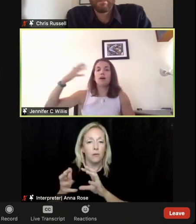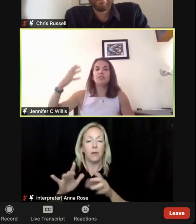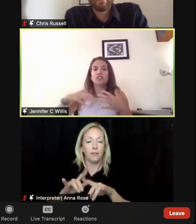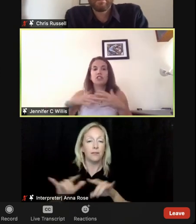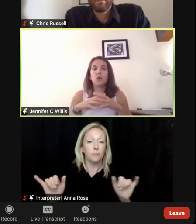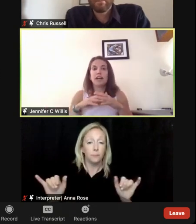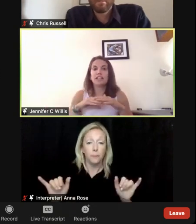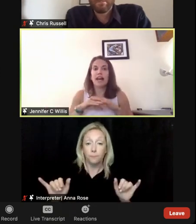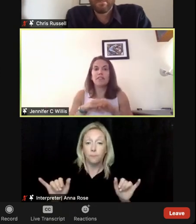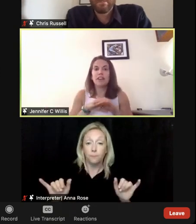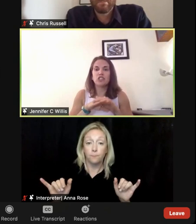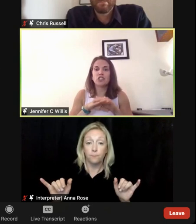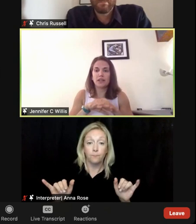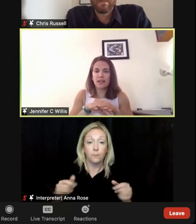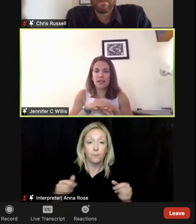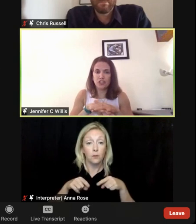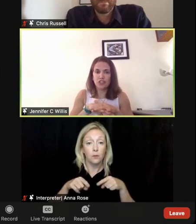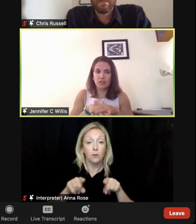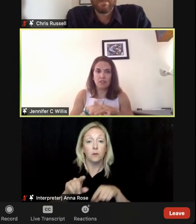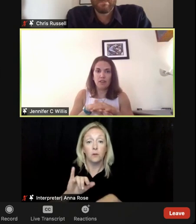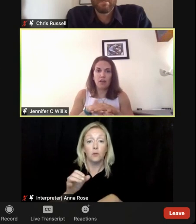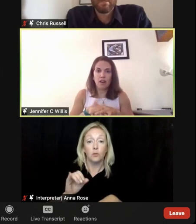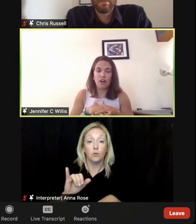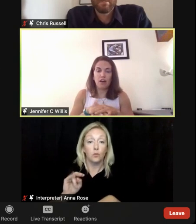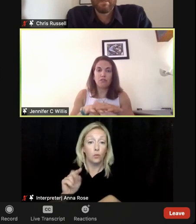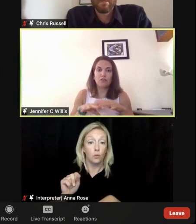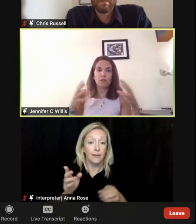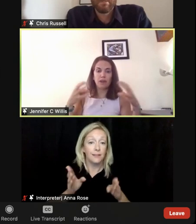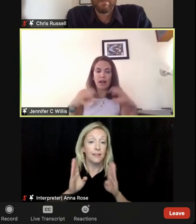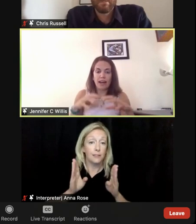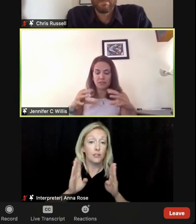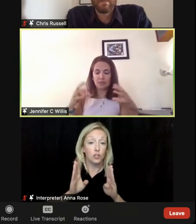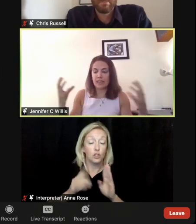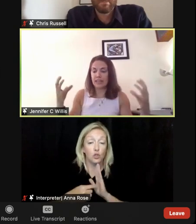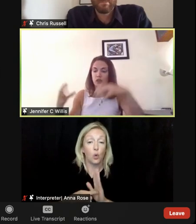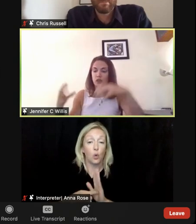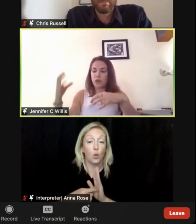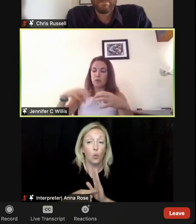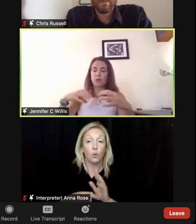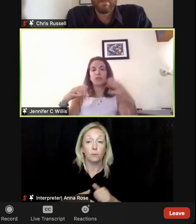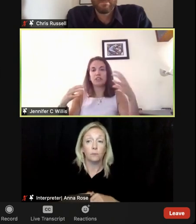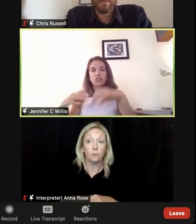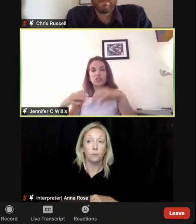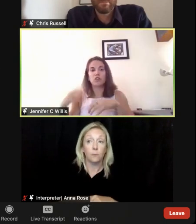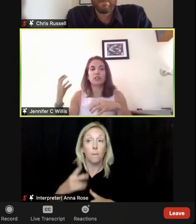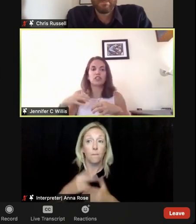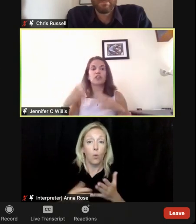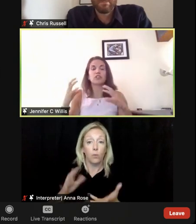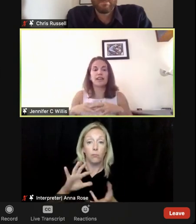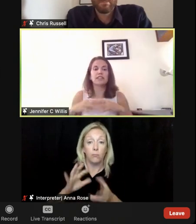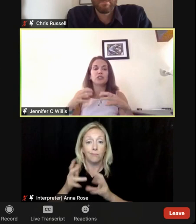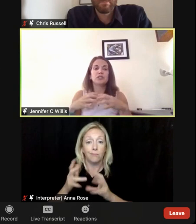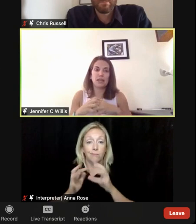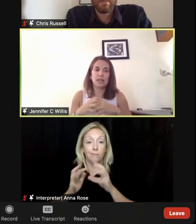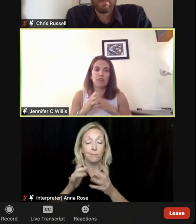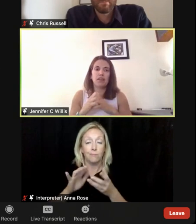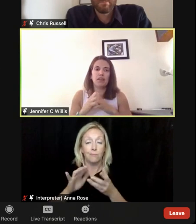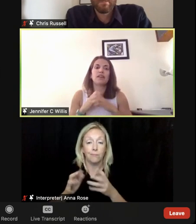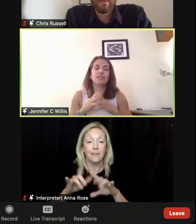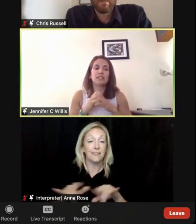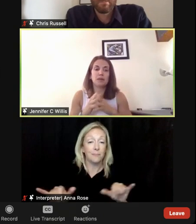students, this is the way to have that joint attention of actively, both the adult and the child are attending